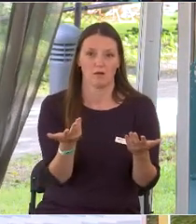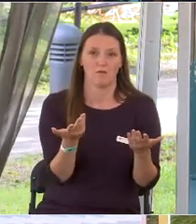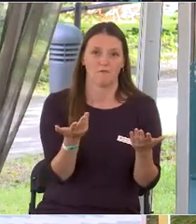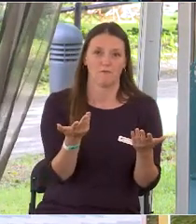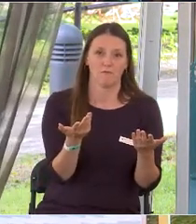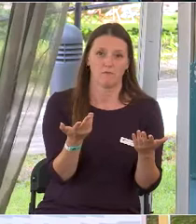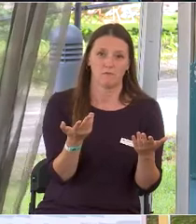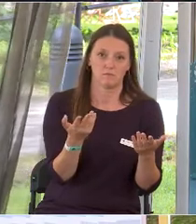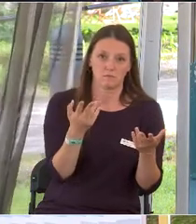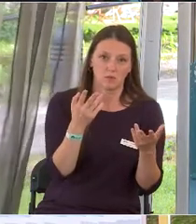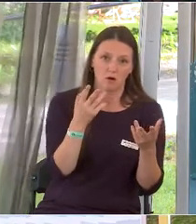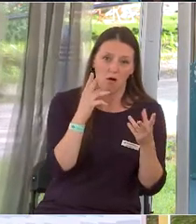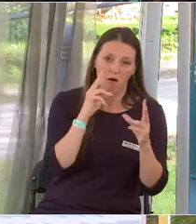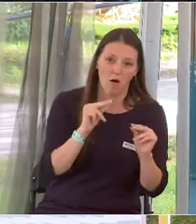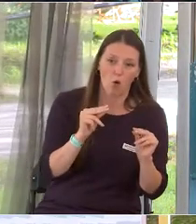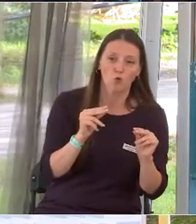representatives fairly,